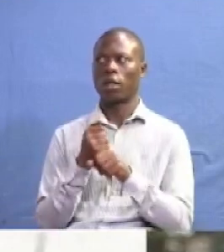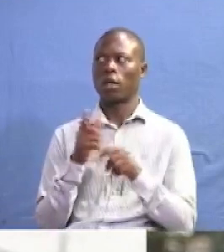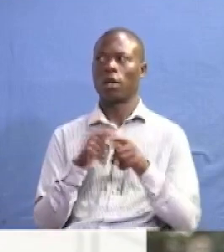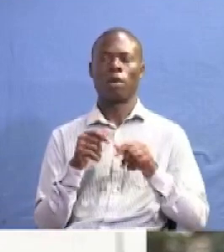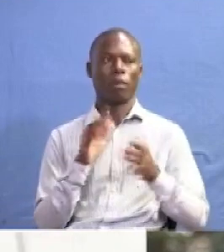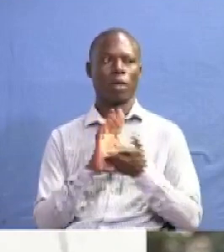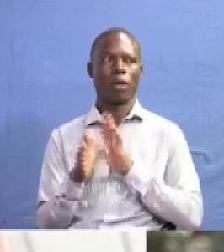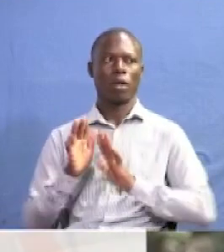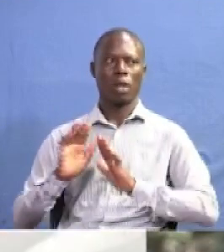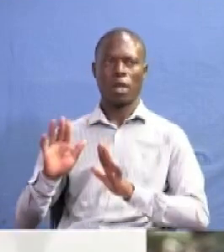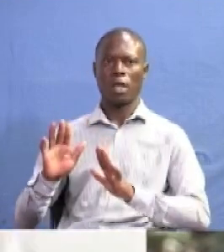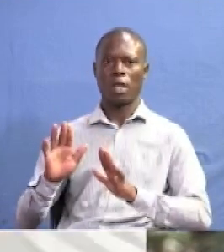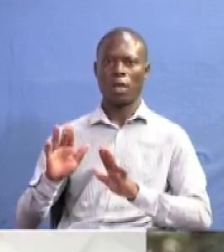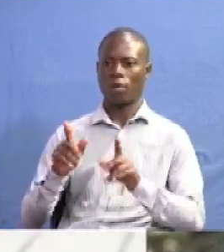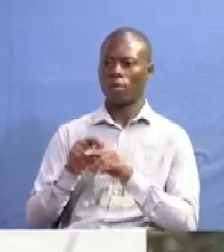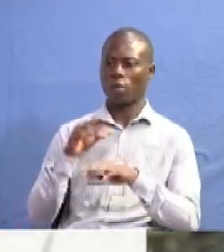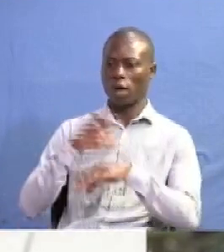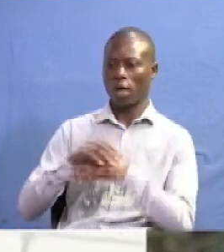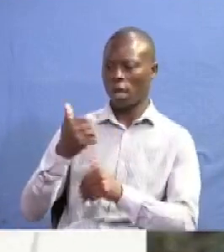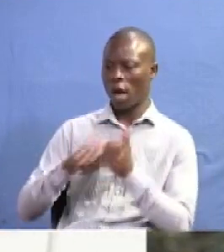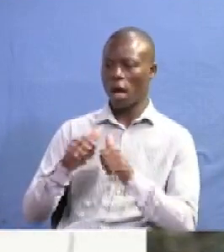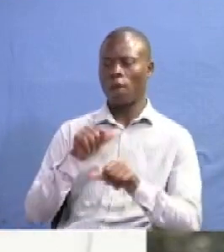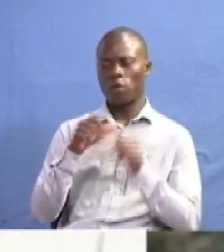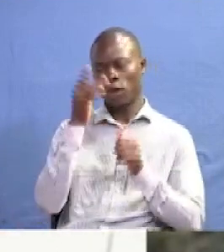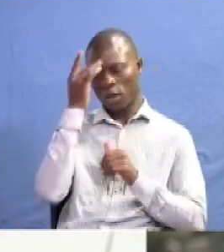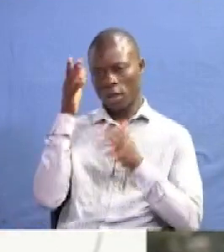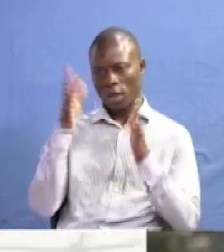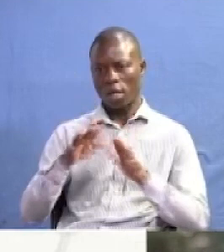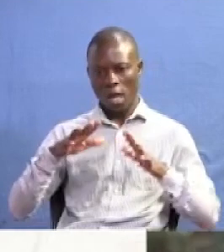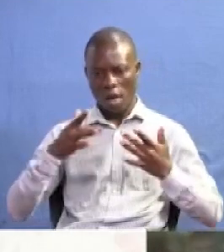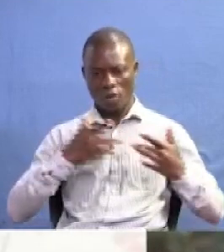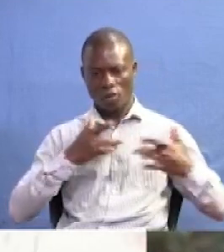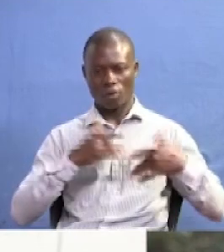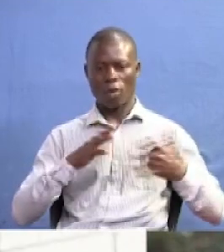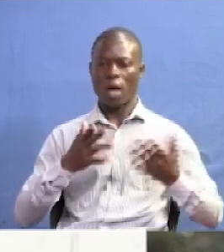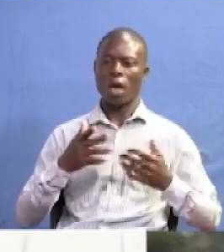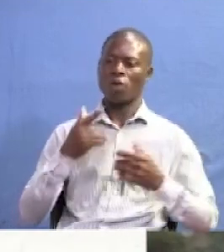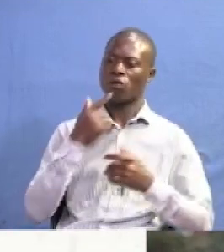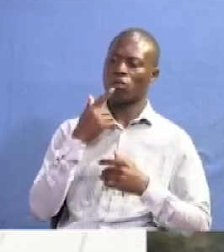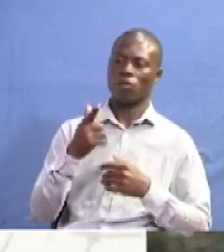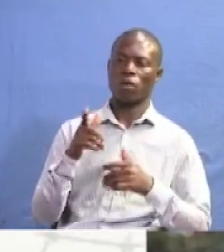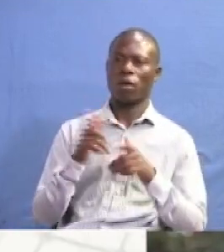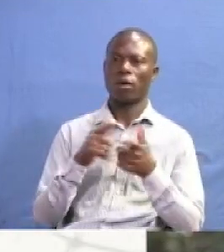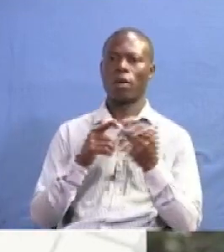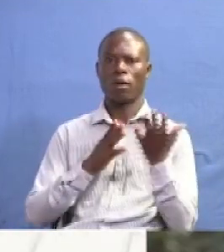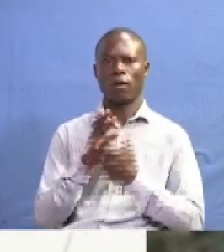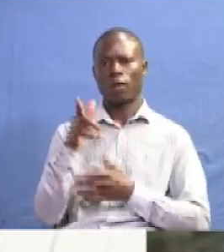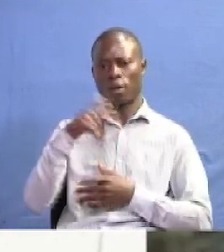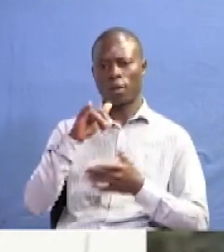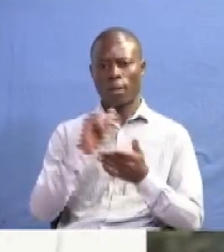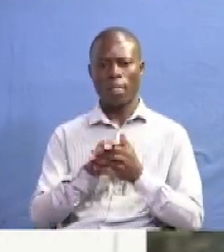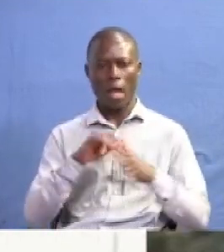with endometriosis to get an actual diagnosis. Concerns have been raised concerning this chronic disease